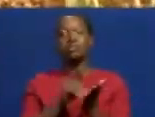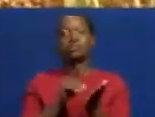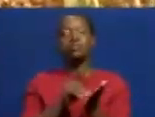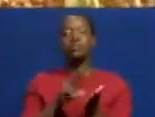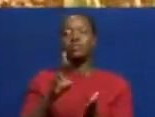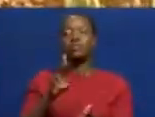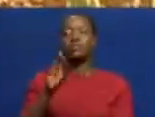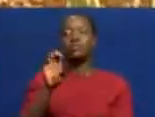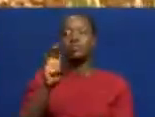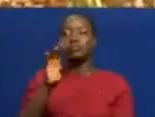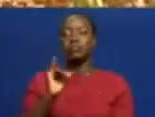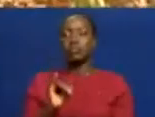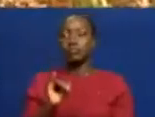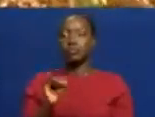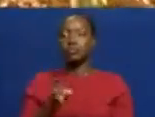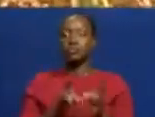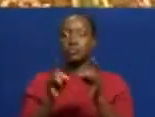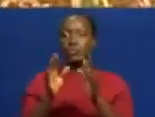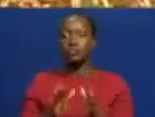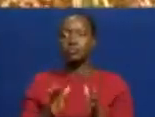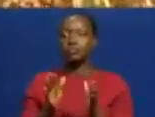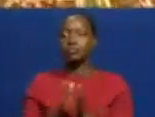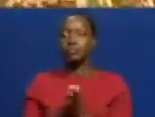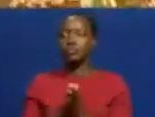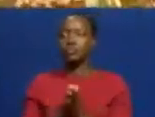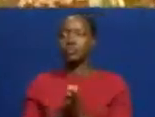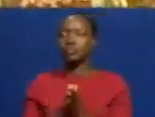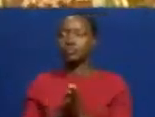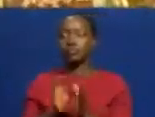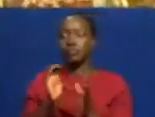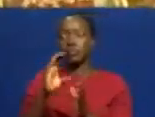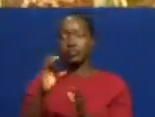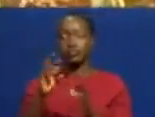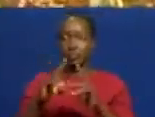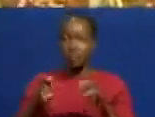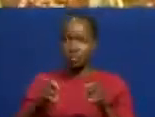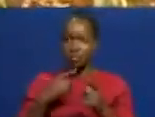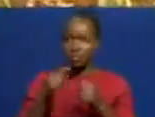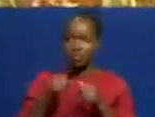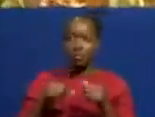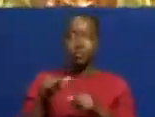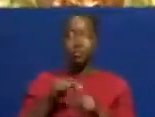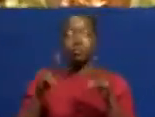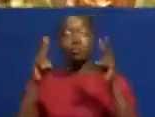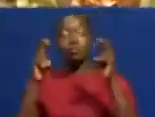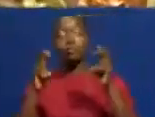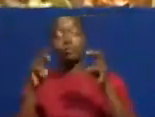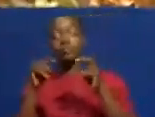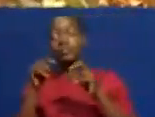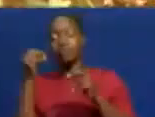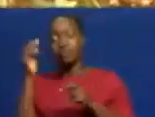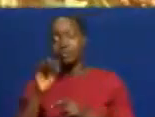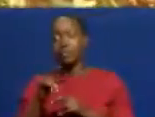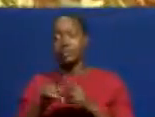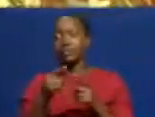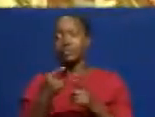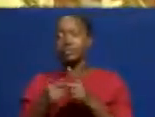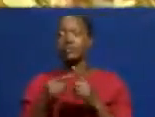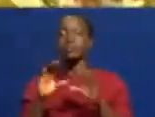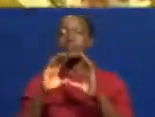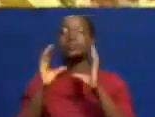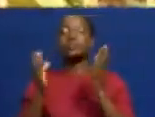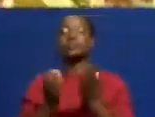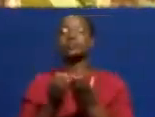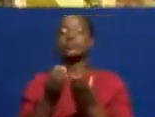Harawa, that is the director for ICRISAT. So Rebi, tell us about the theme of this World